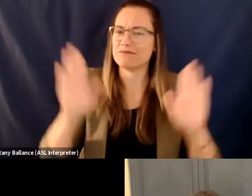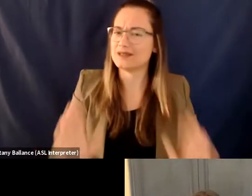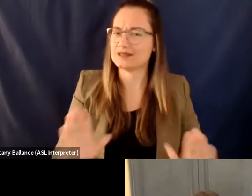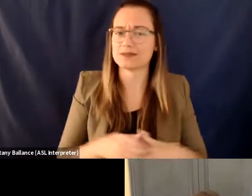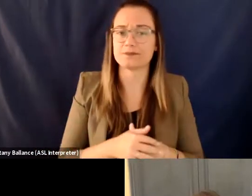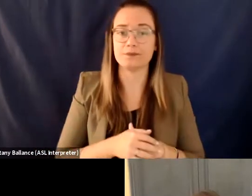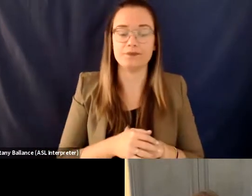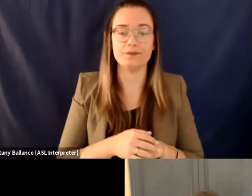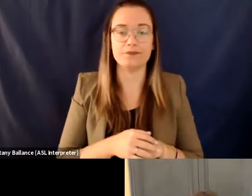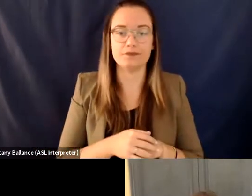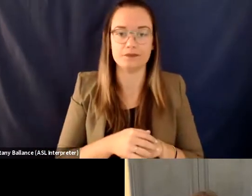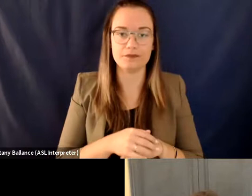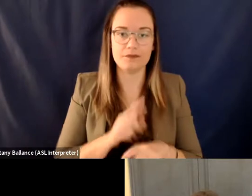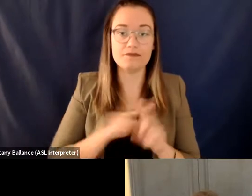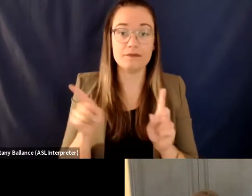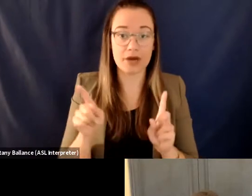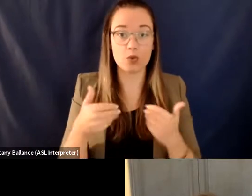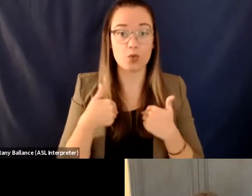that we had meetings.